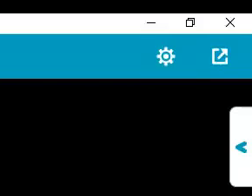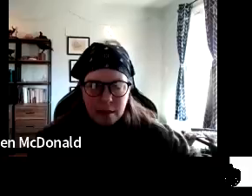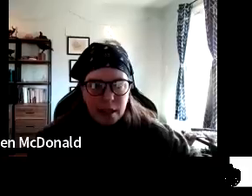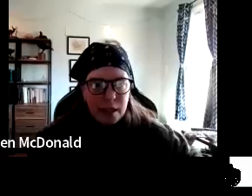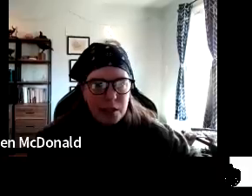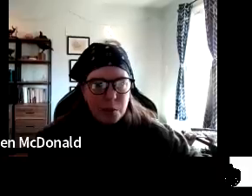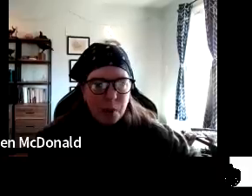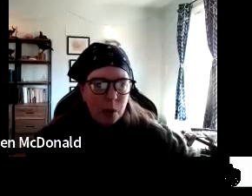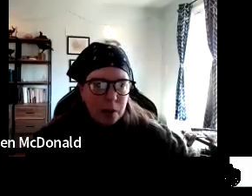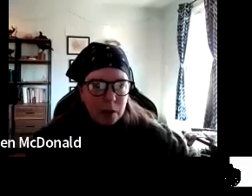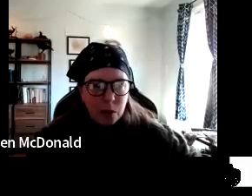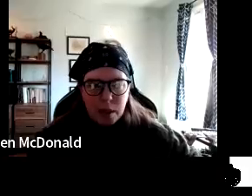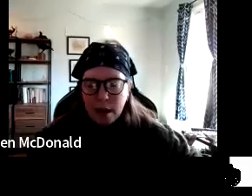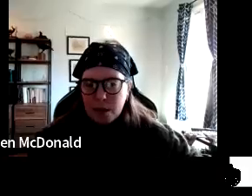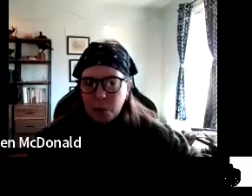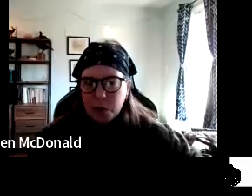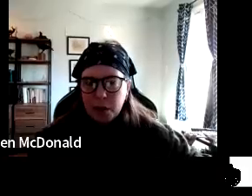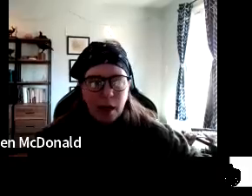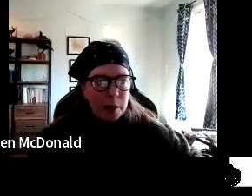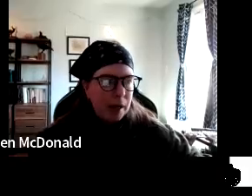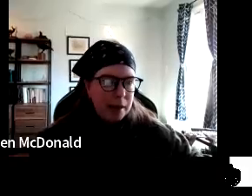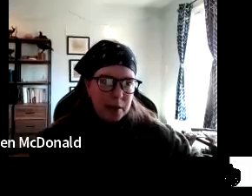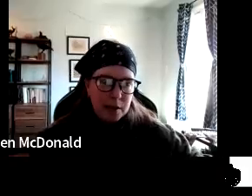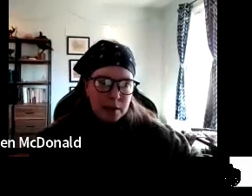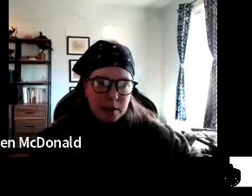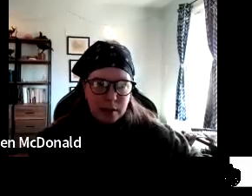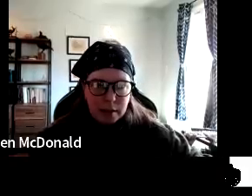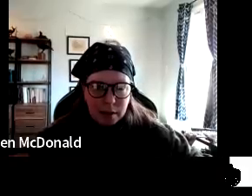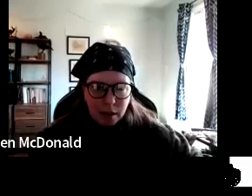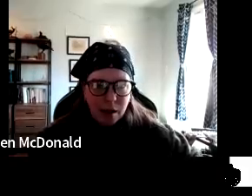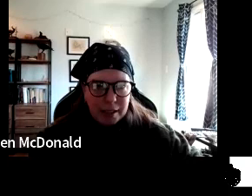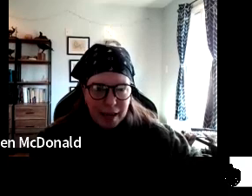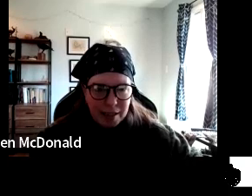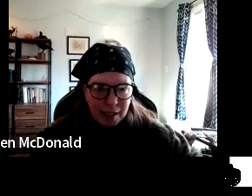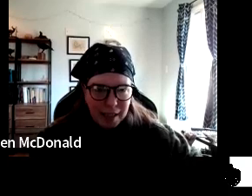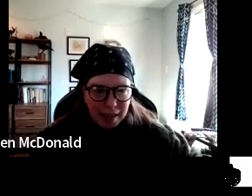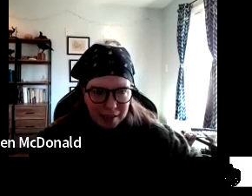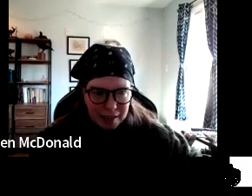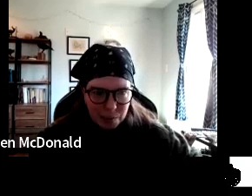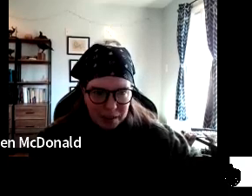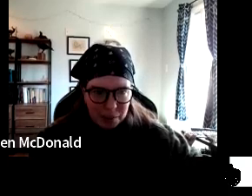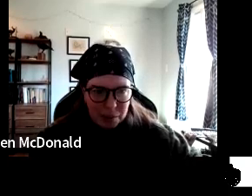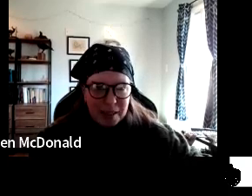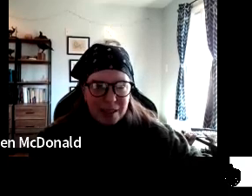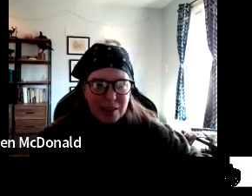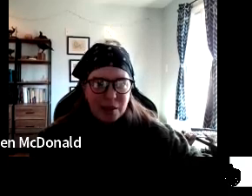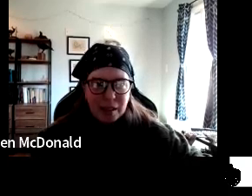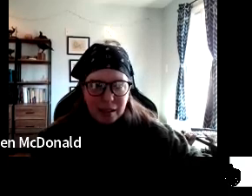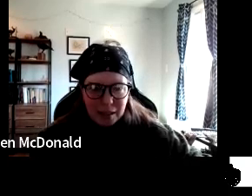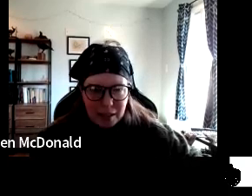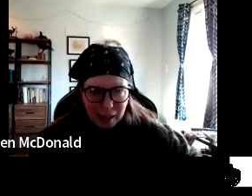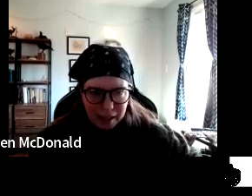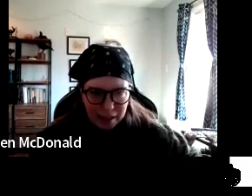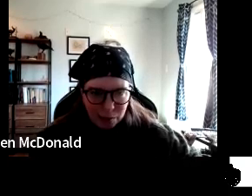And then did this support or not support your hypothesis? Hey, check that out. This is pretty cool. So